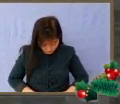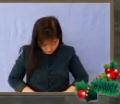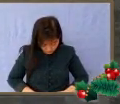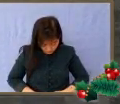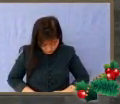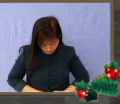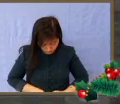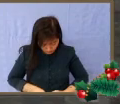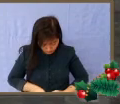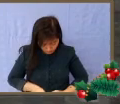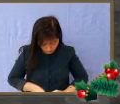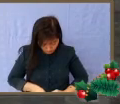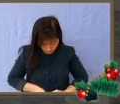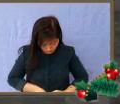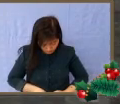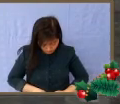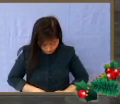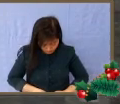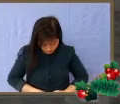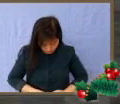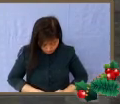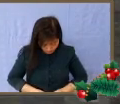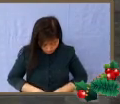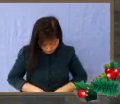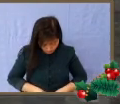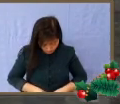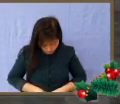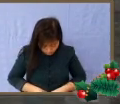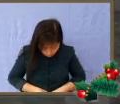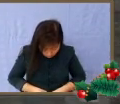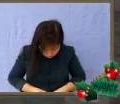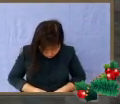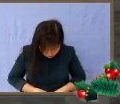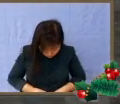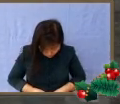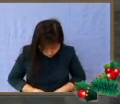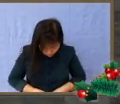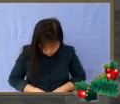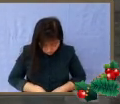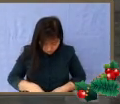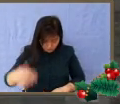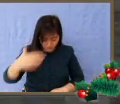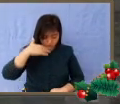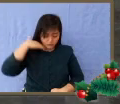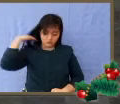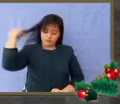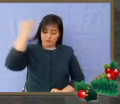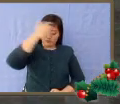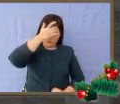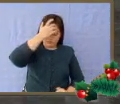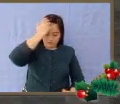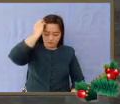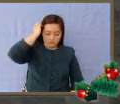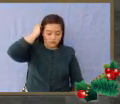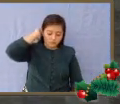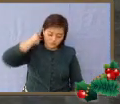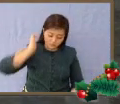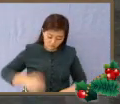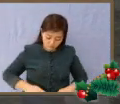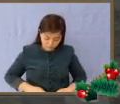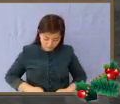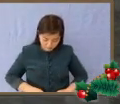which came to us in Asia, that we were pressed out of